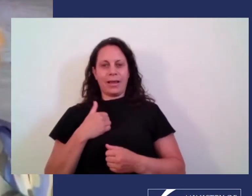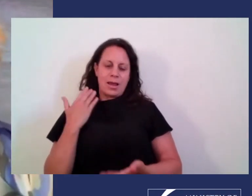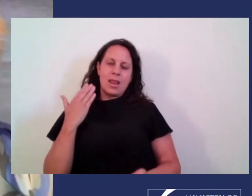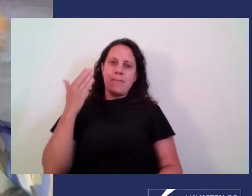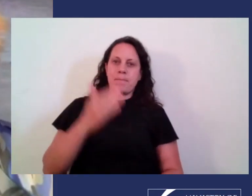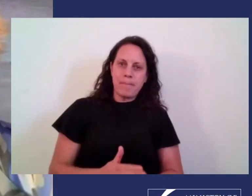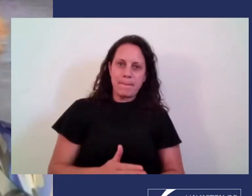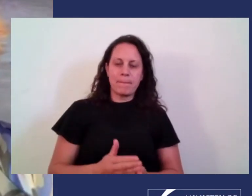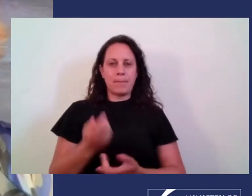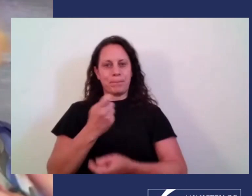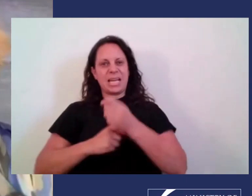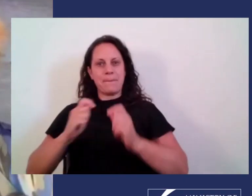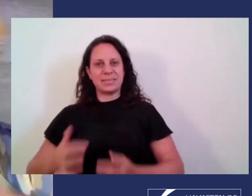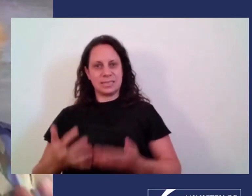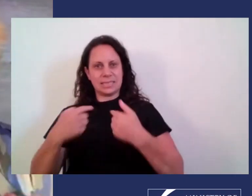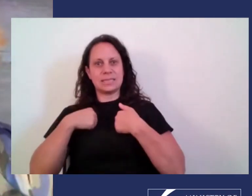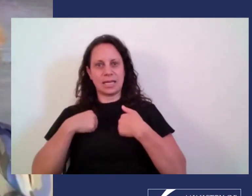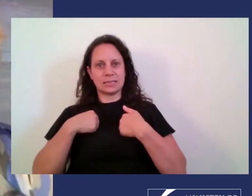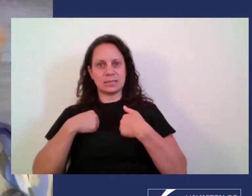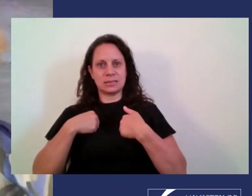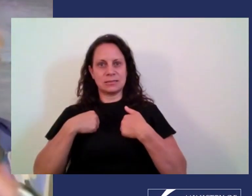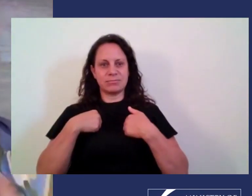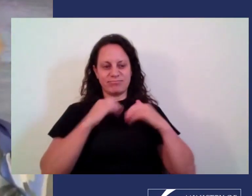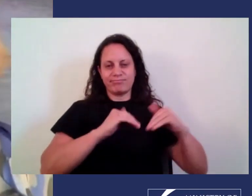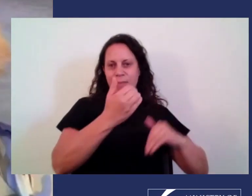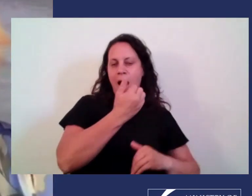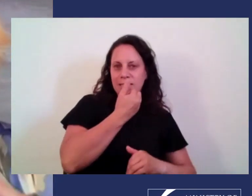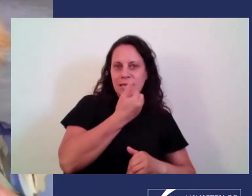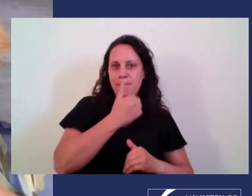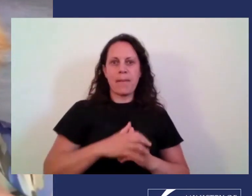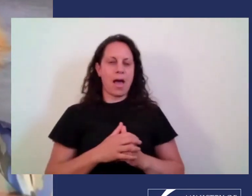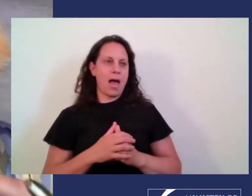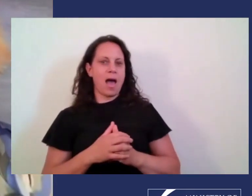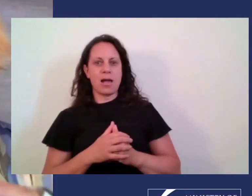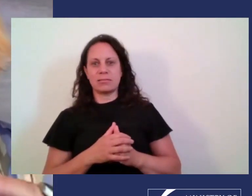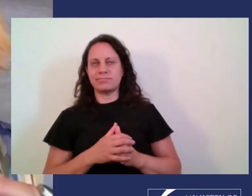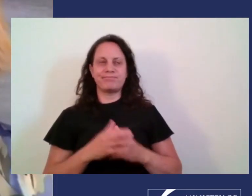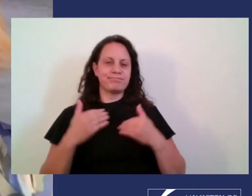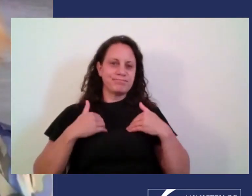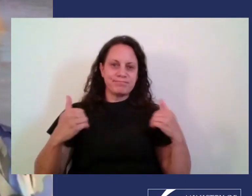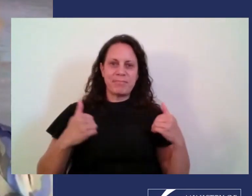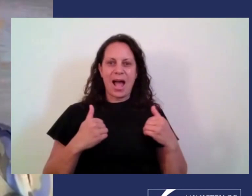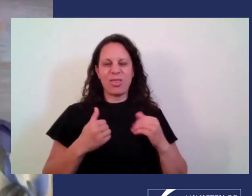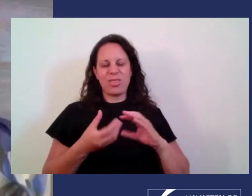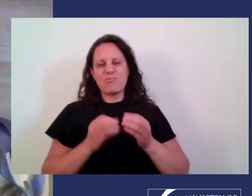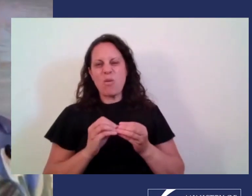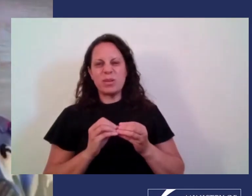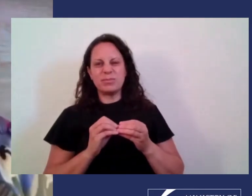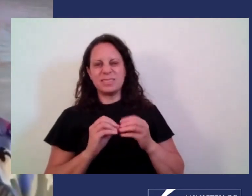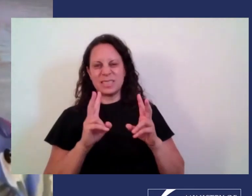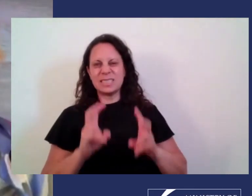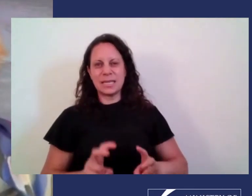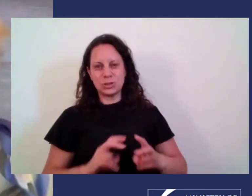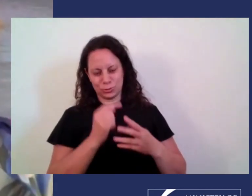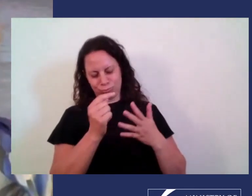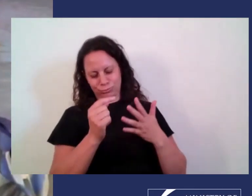do have a large number of complex, dynamic health problems that make them more at